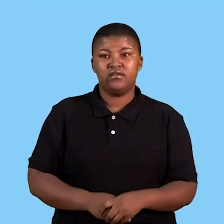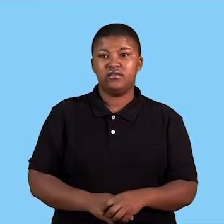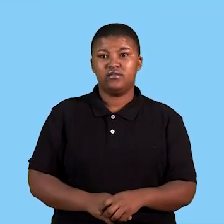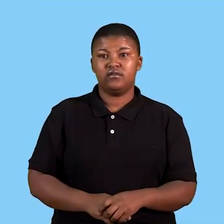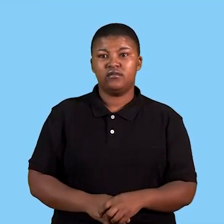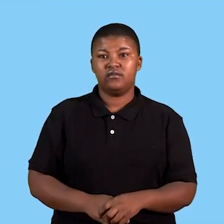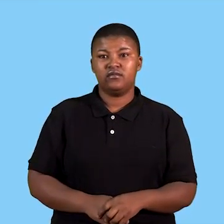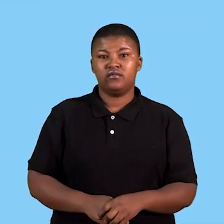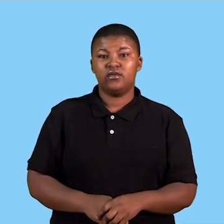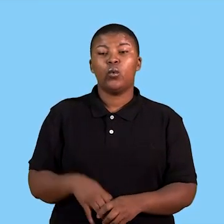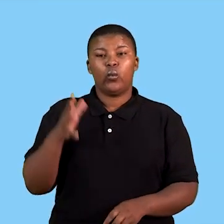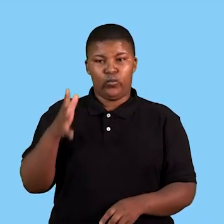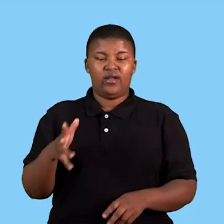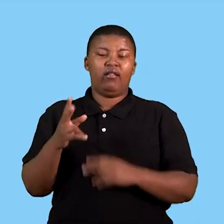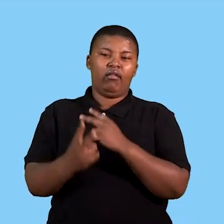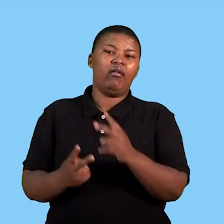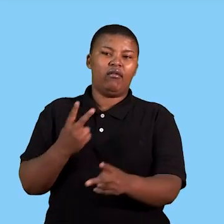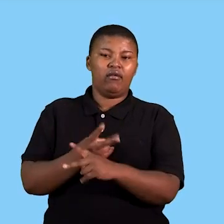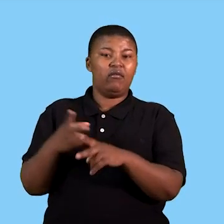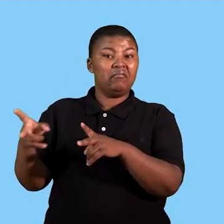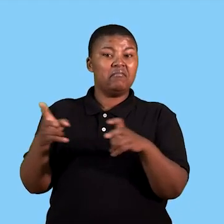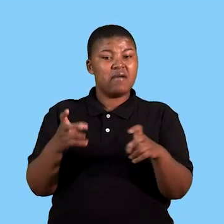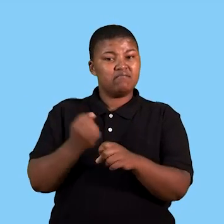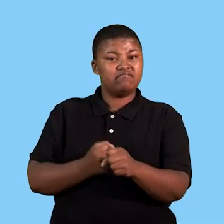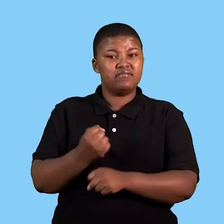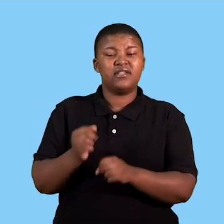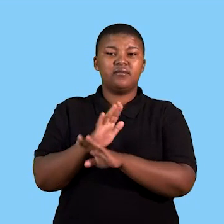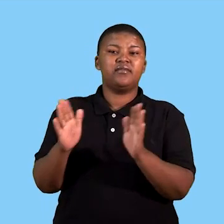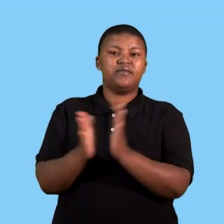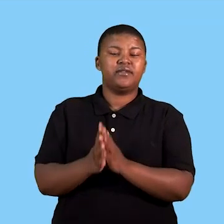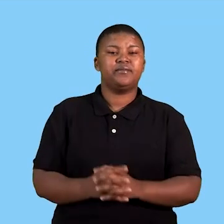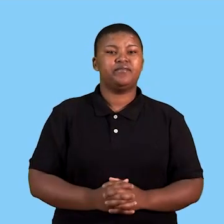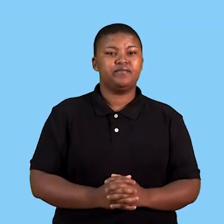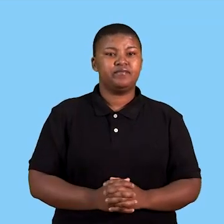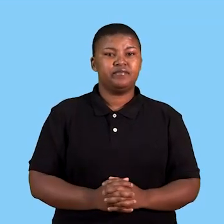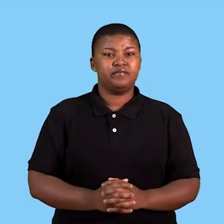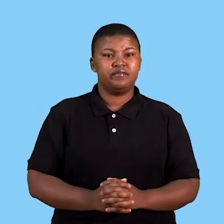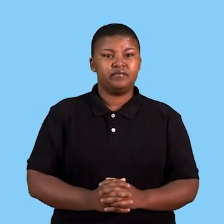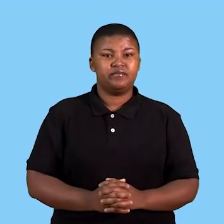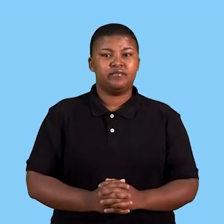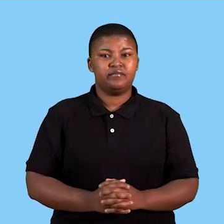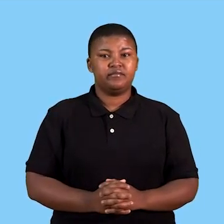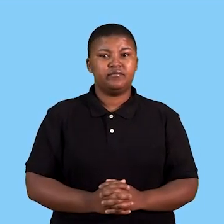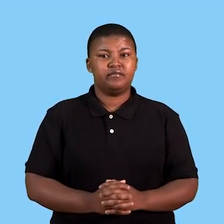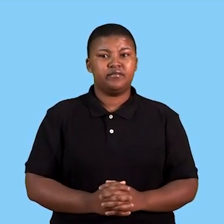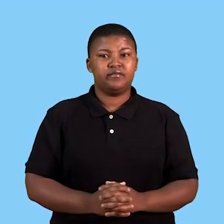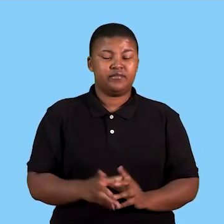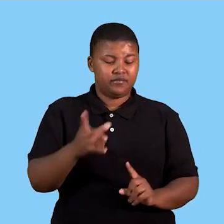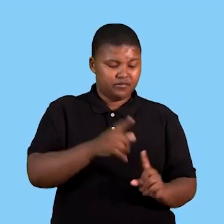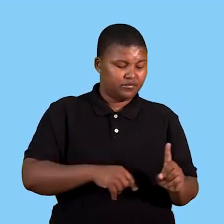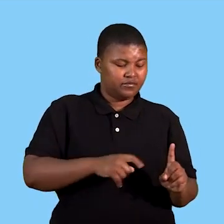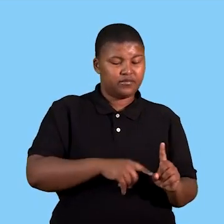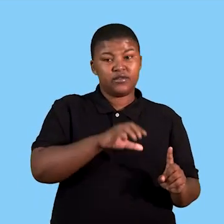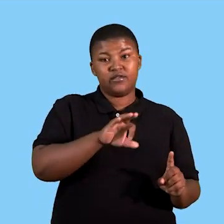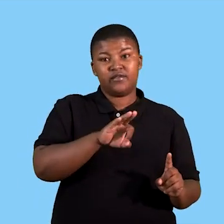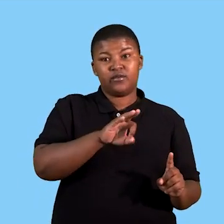resource, and we will motivate, of course, by quoting that whole sentence. Sarah had to take out a loan from